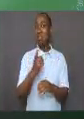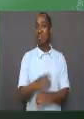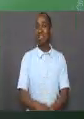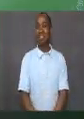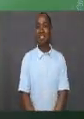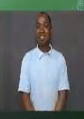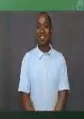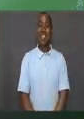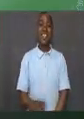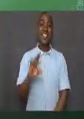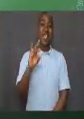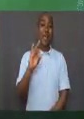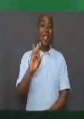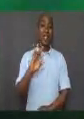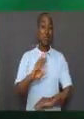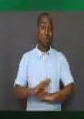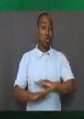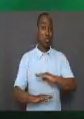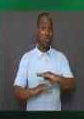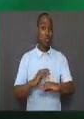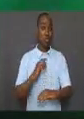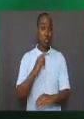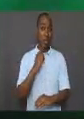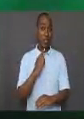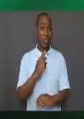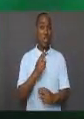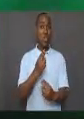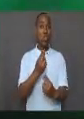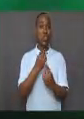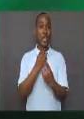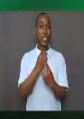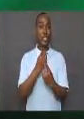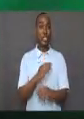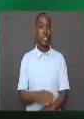The 7 processes are nutrition,